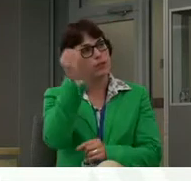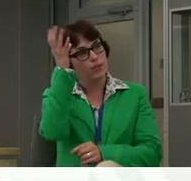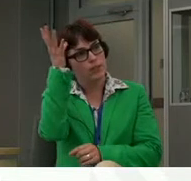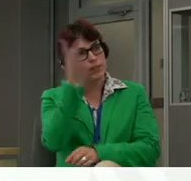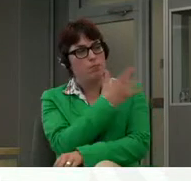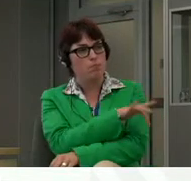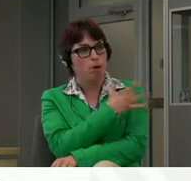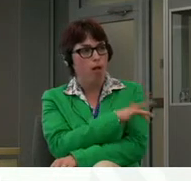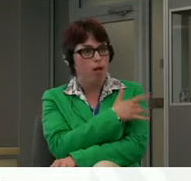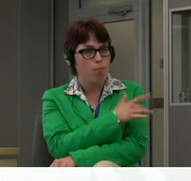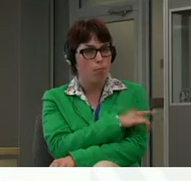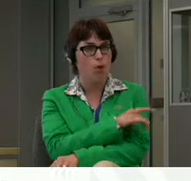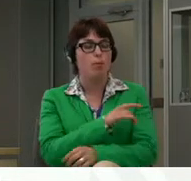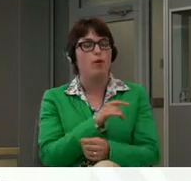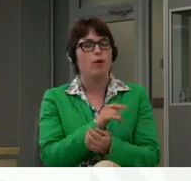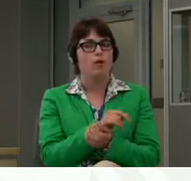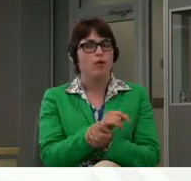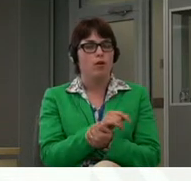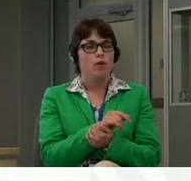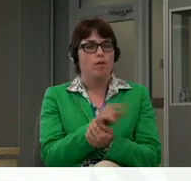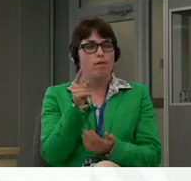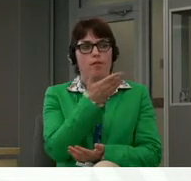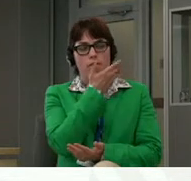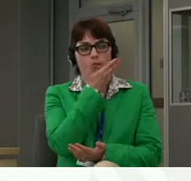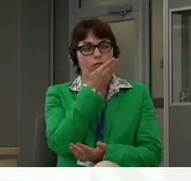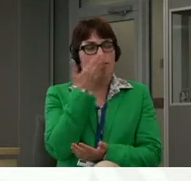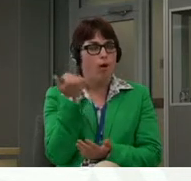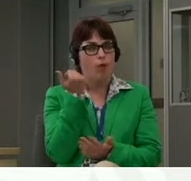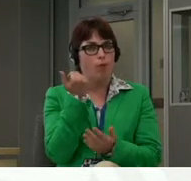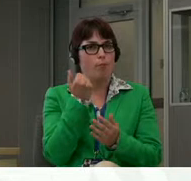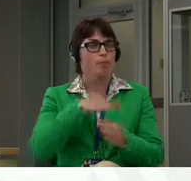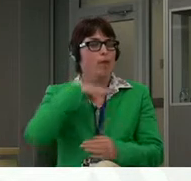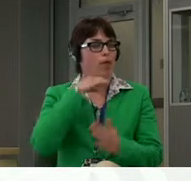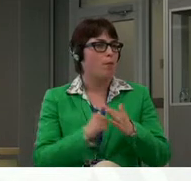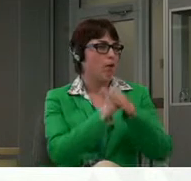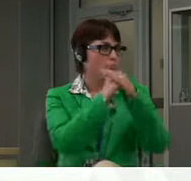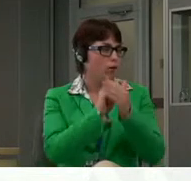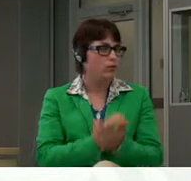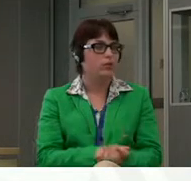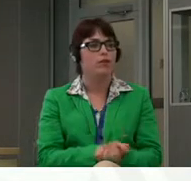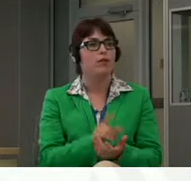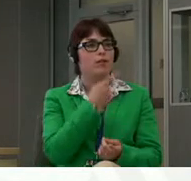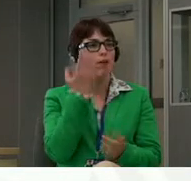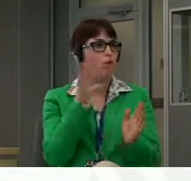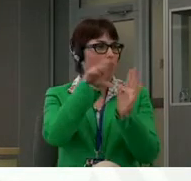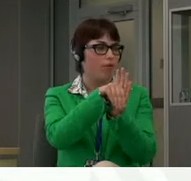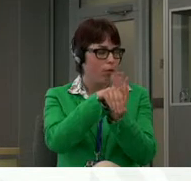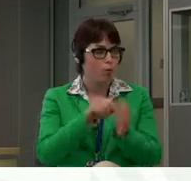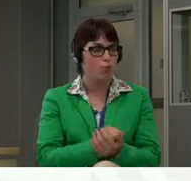under-resourced and are not inclusive. Vocational training